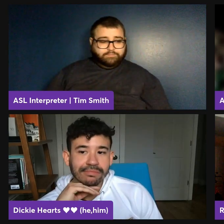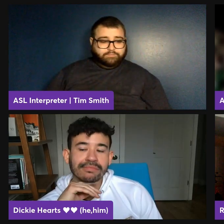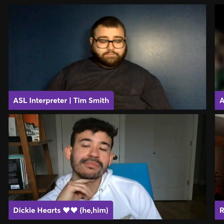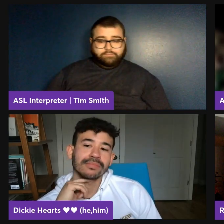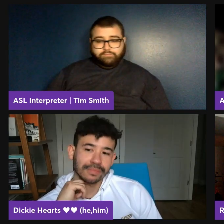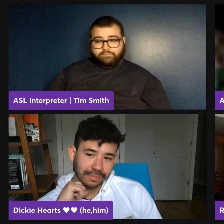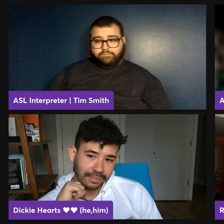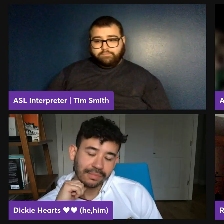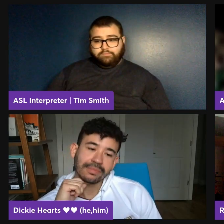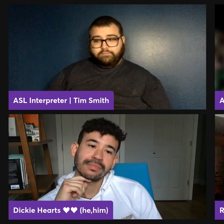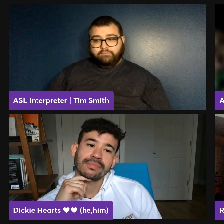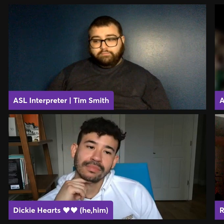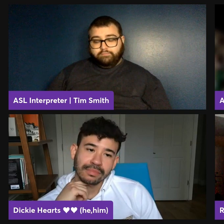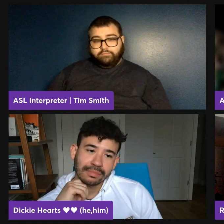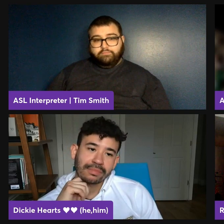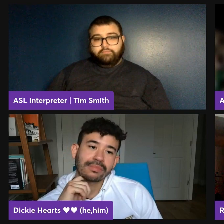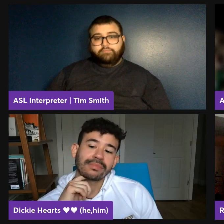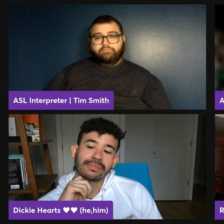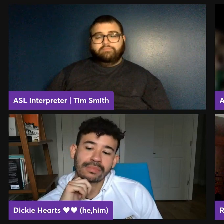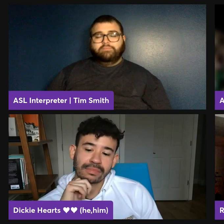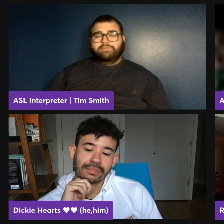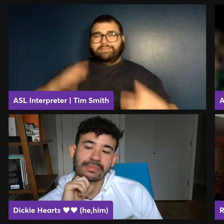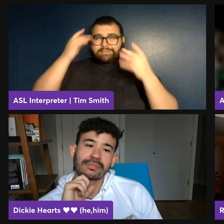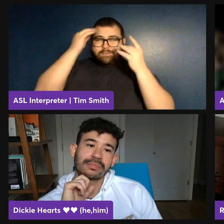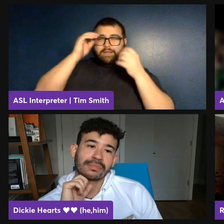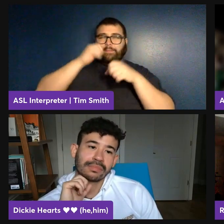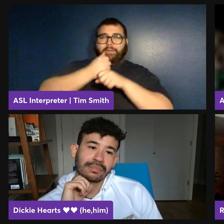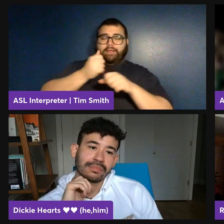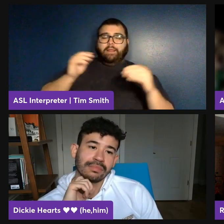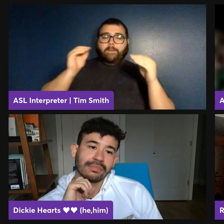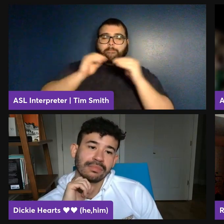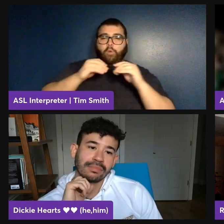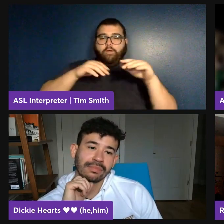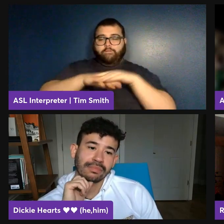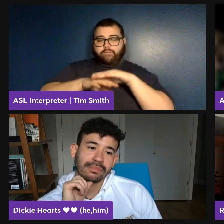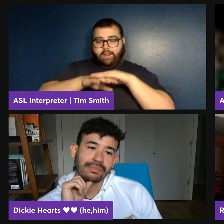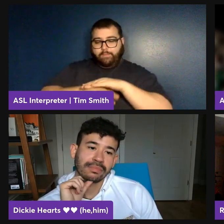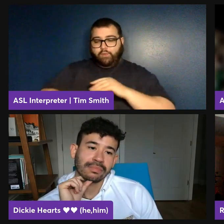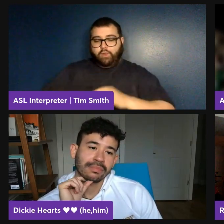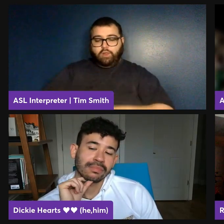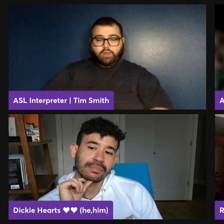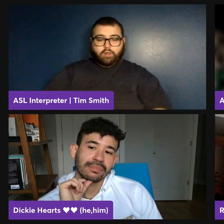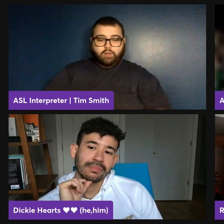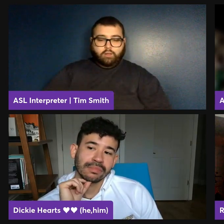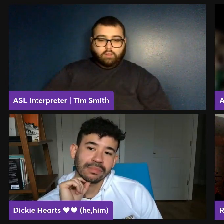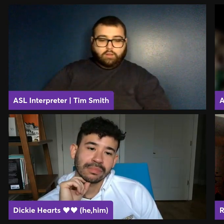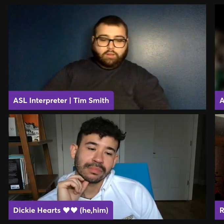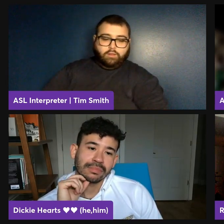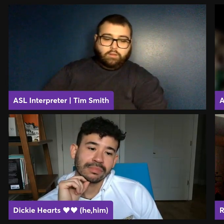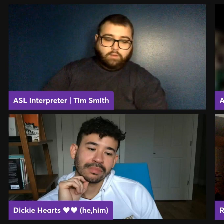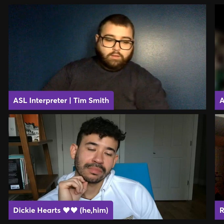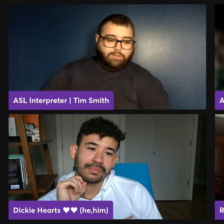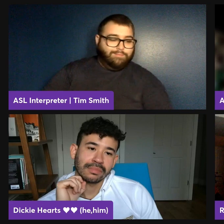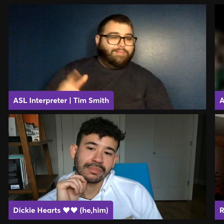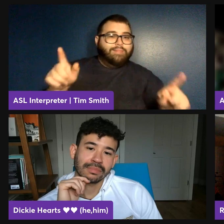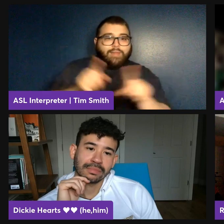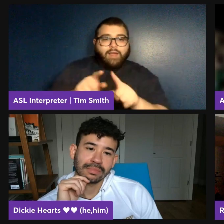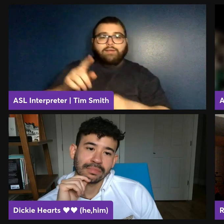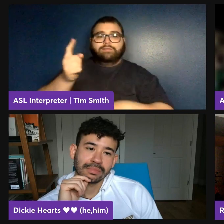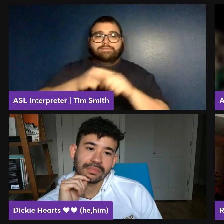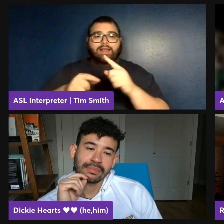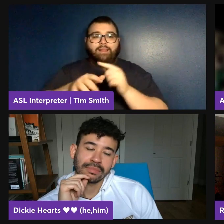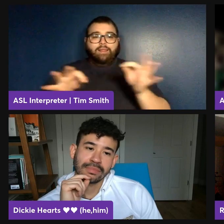thinking about making that more available, like sign language interpreted performances, like